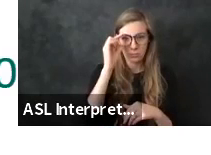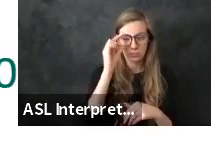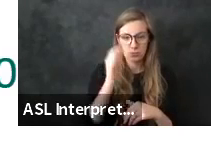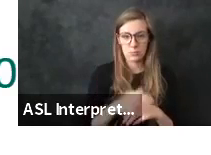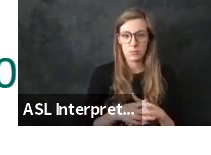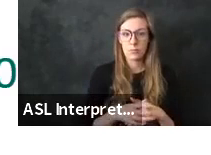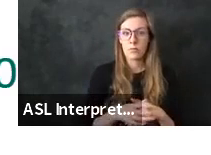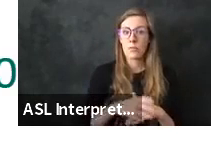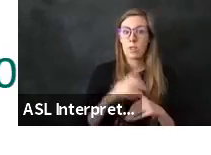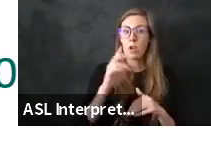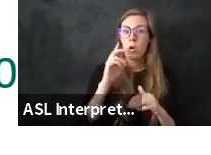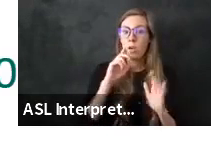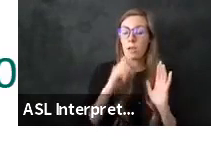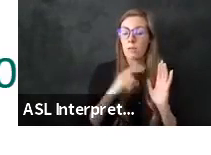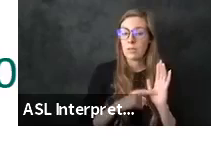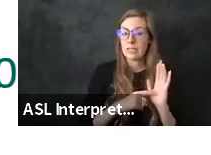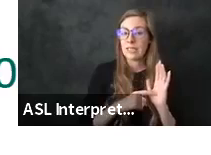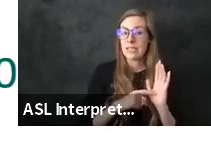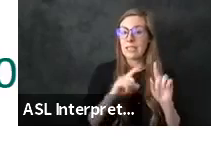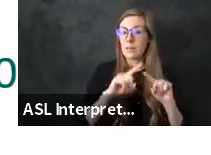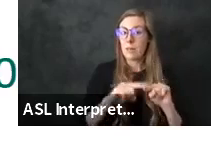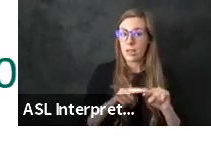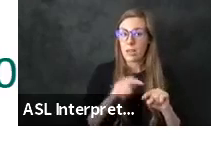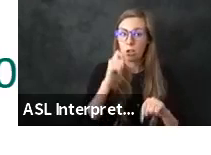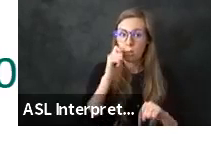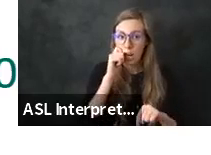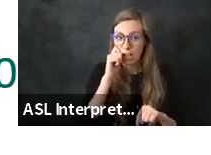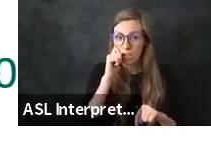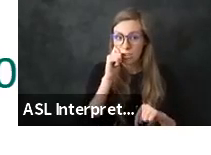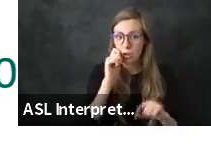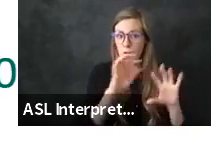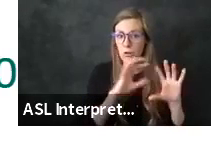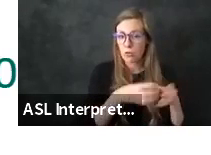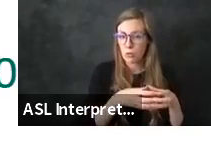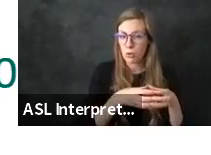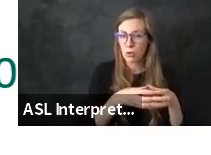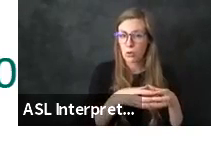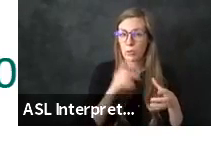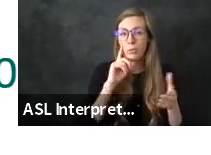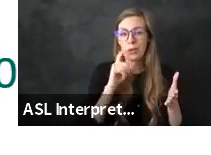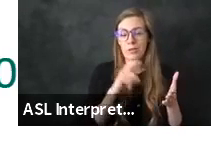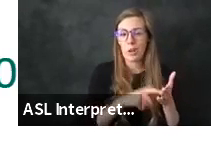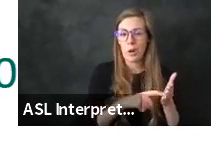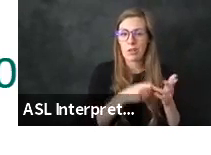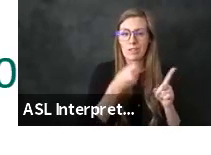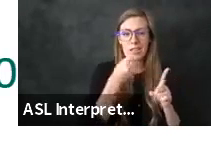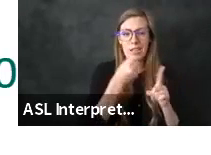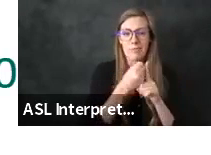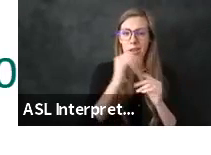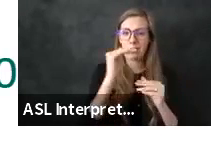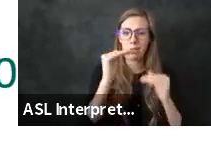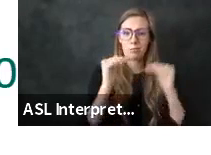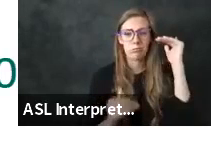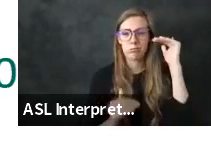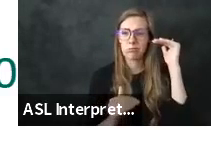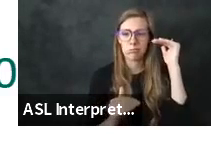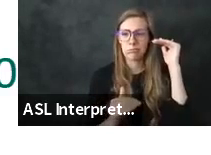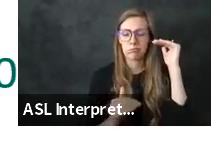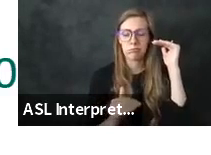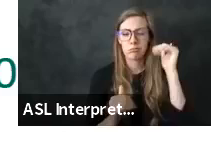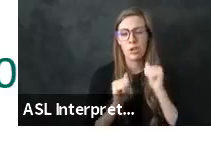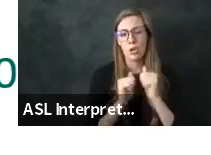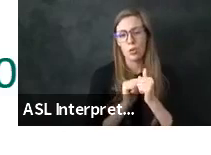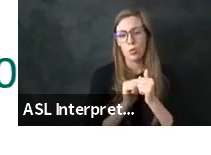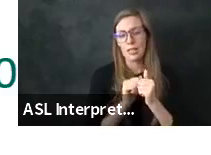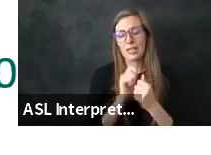case trends by racial ethnic group, we see disproportionate impacts of cases among certain